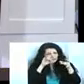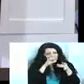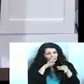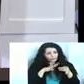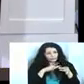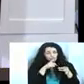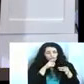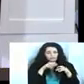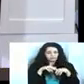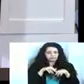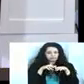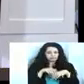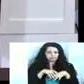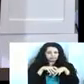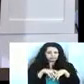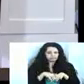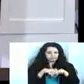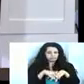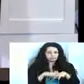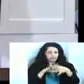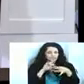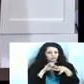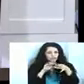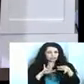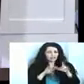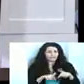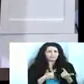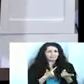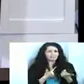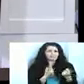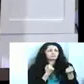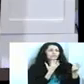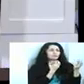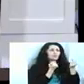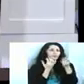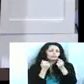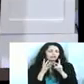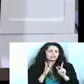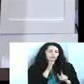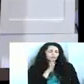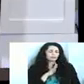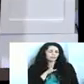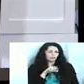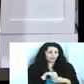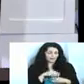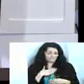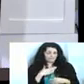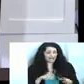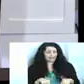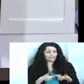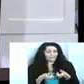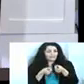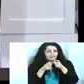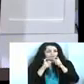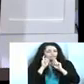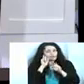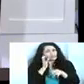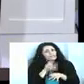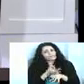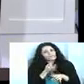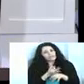free. I can't tell you the numbers of women in my life who have given me faith and have given me